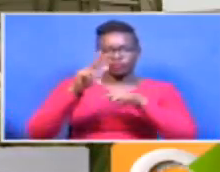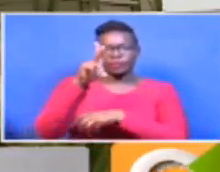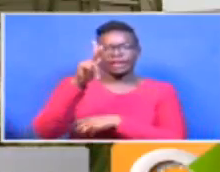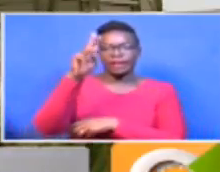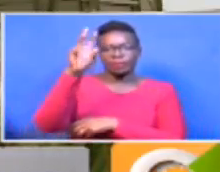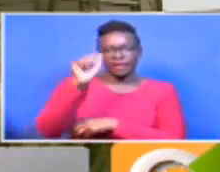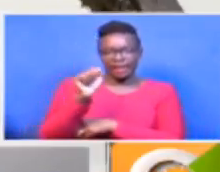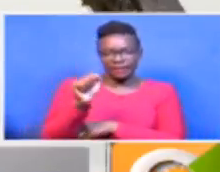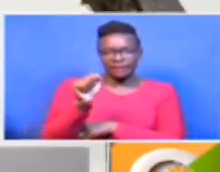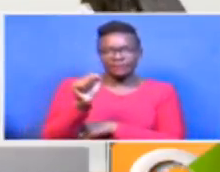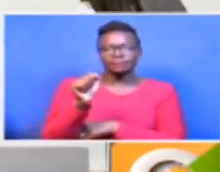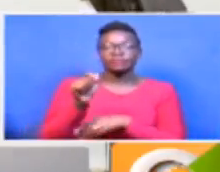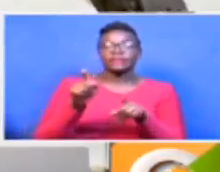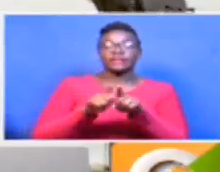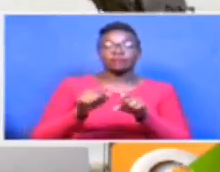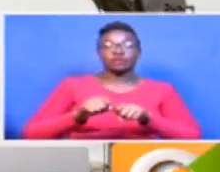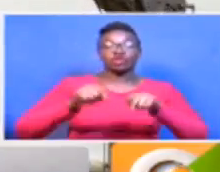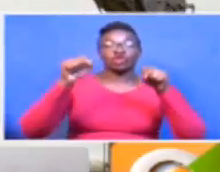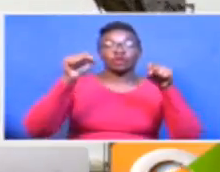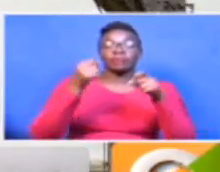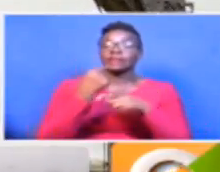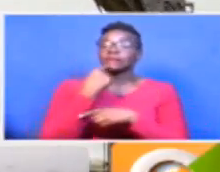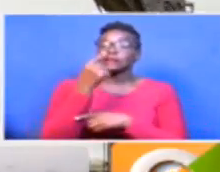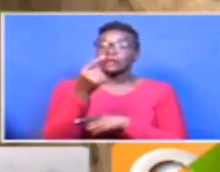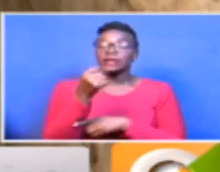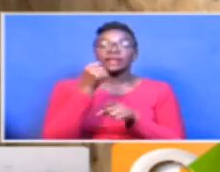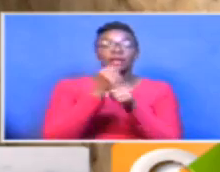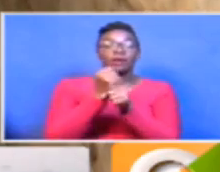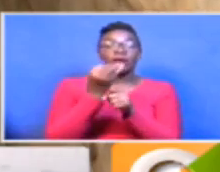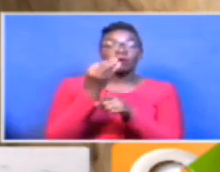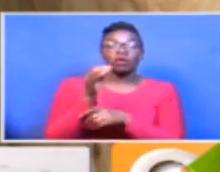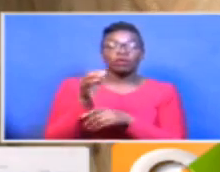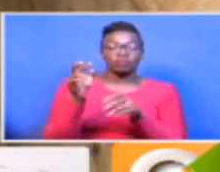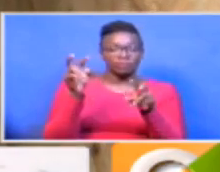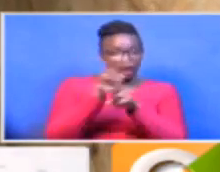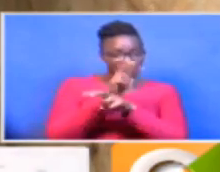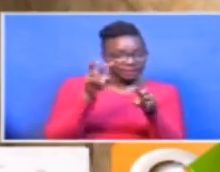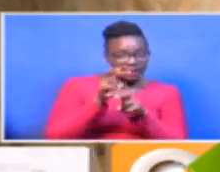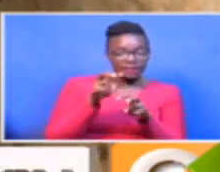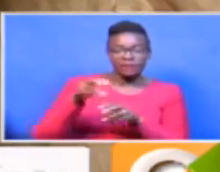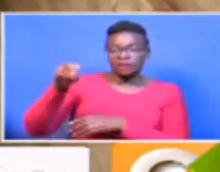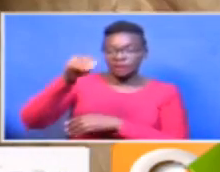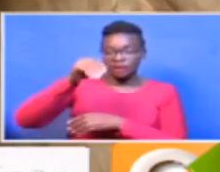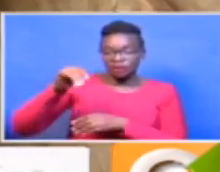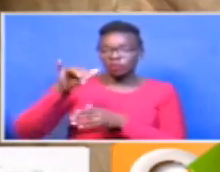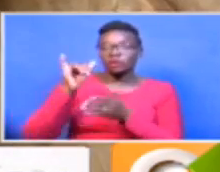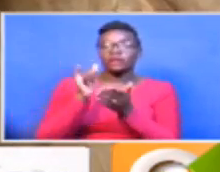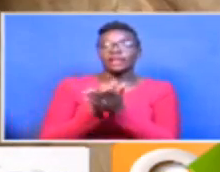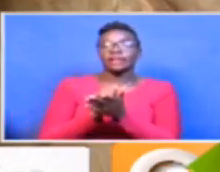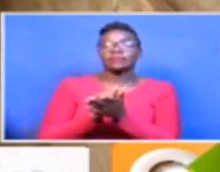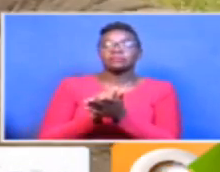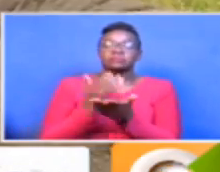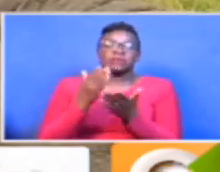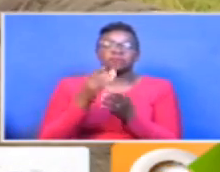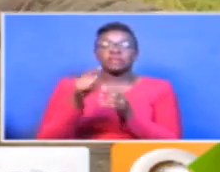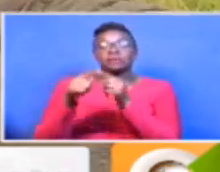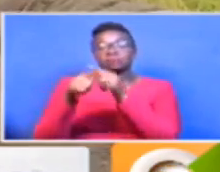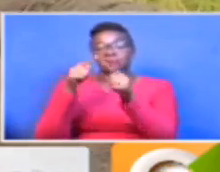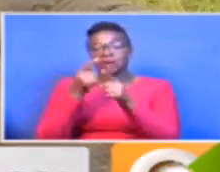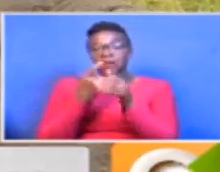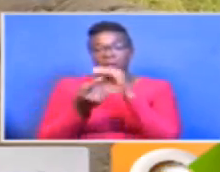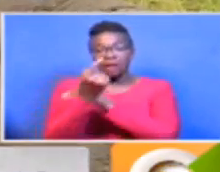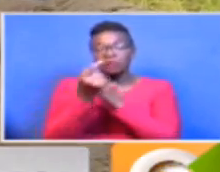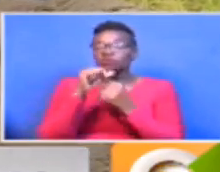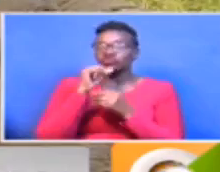chairman, Samuel Kahiriri, stated that the work of assessing the salt levels, which was alleged to have killed the rhinos, is not